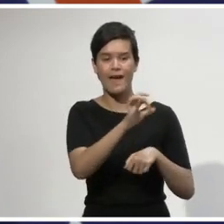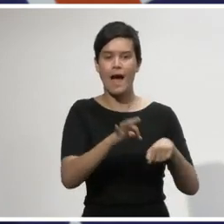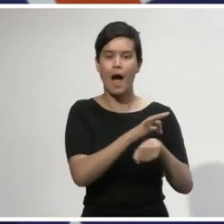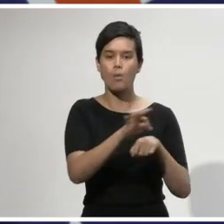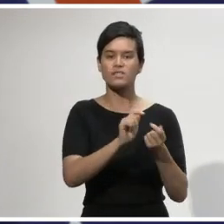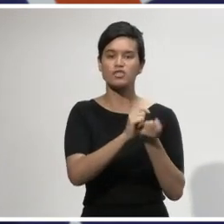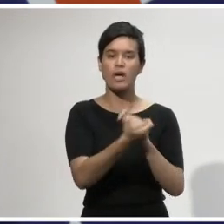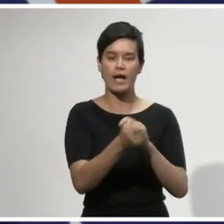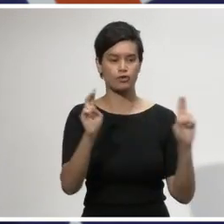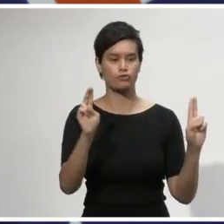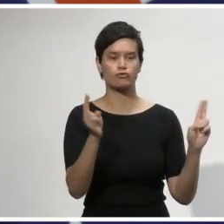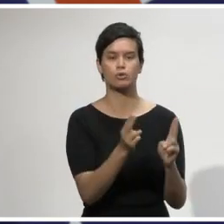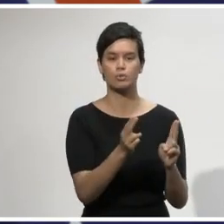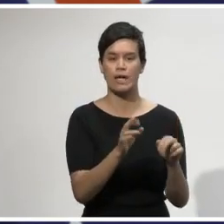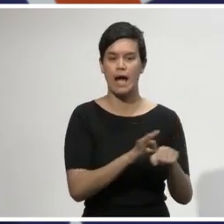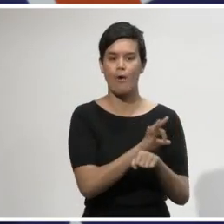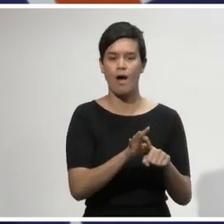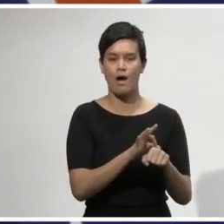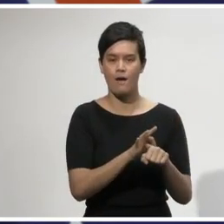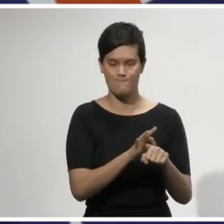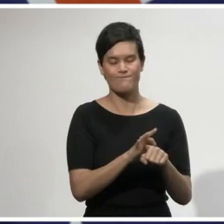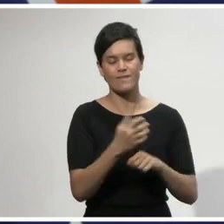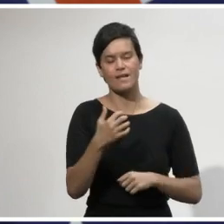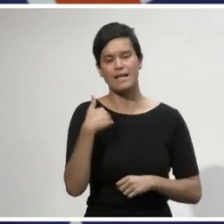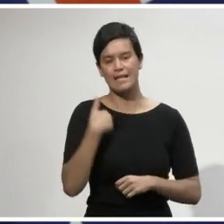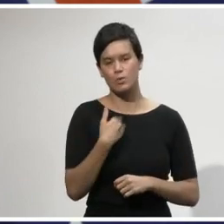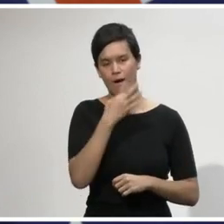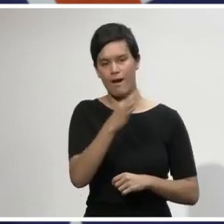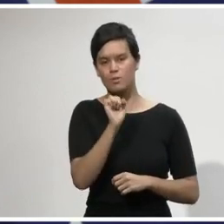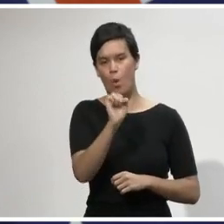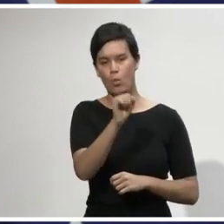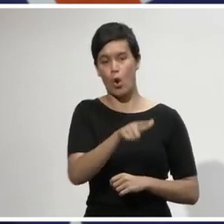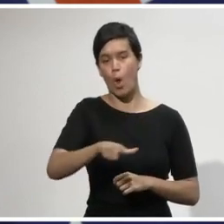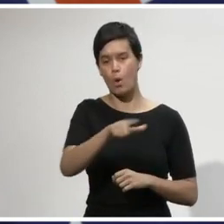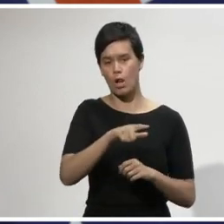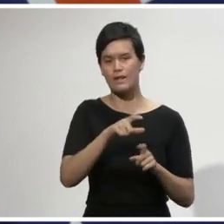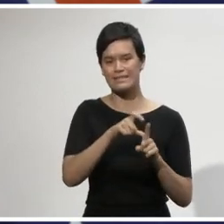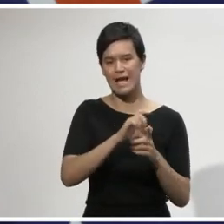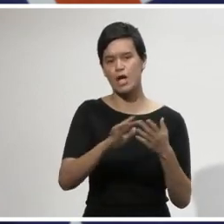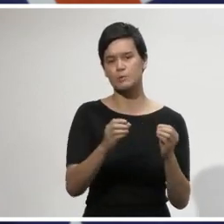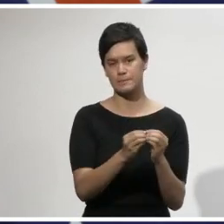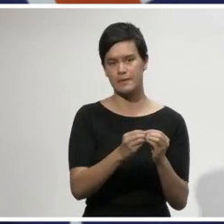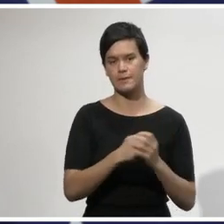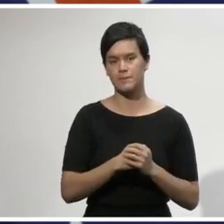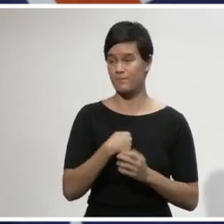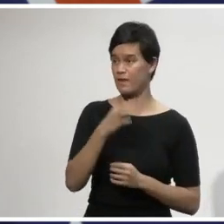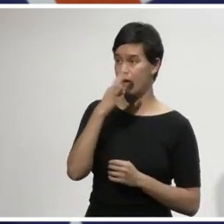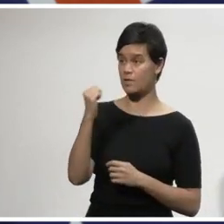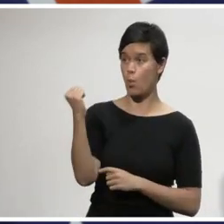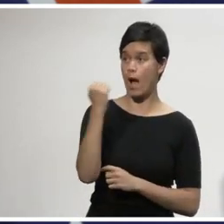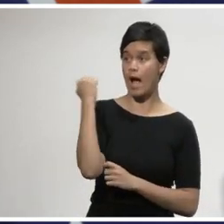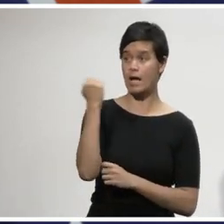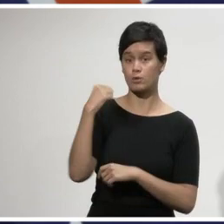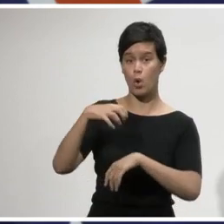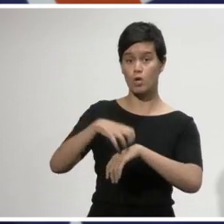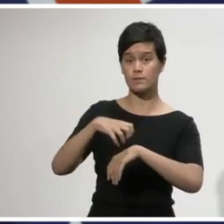people would have to check with their local district health board exactly what the opening hours are. How many staff at Waikato Hospital have now been tested positive